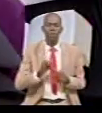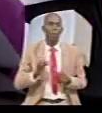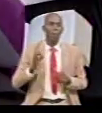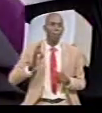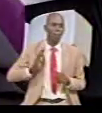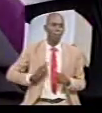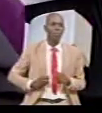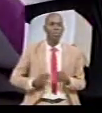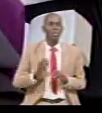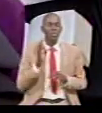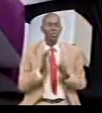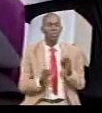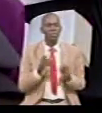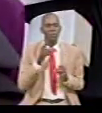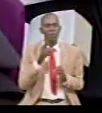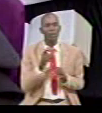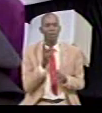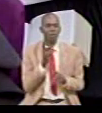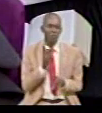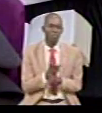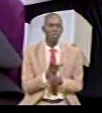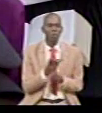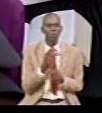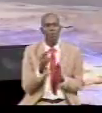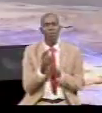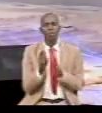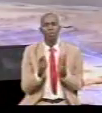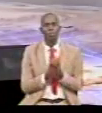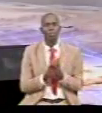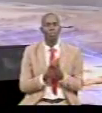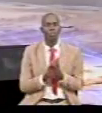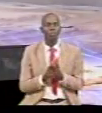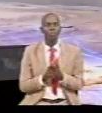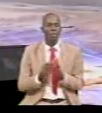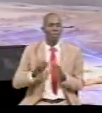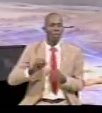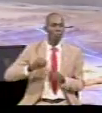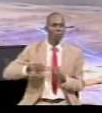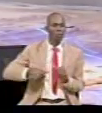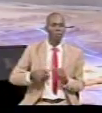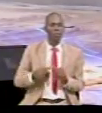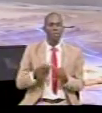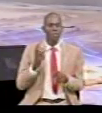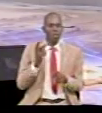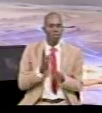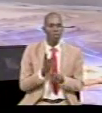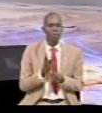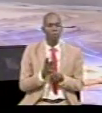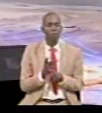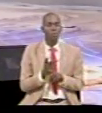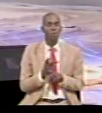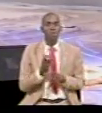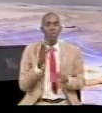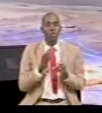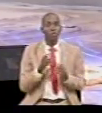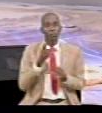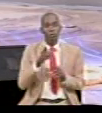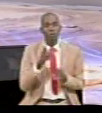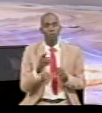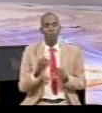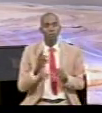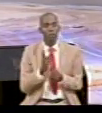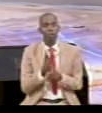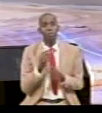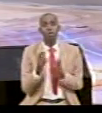thou keep the law. Circumcision profiteth if you keep the law. But if